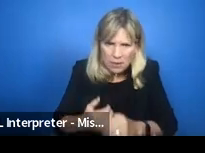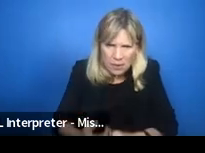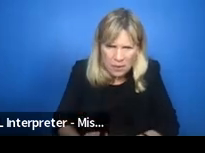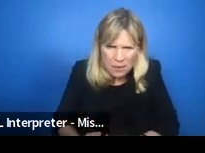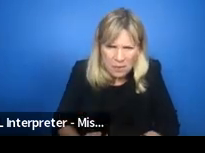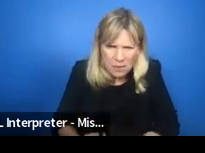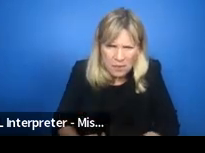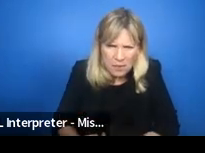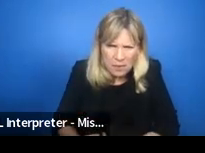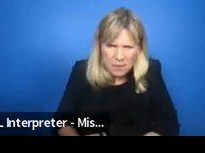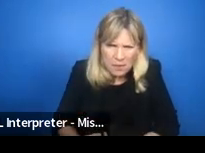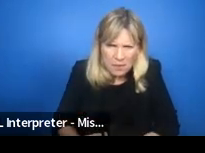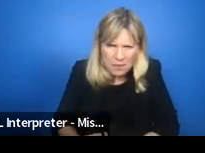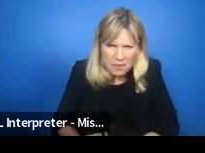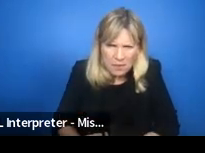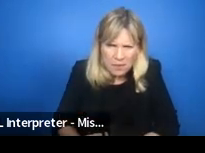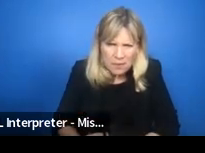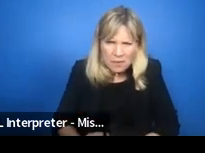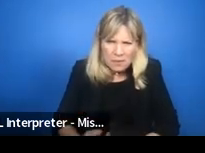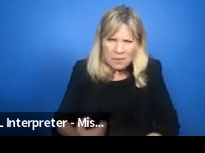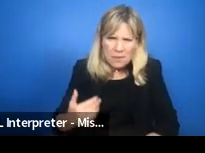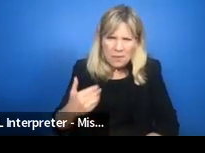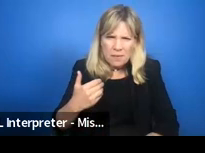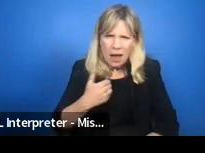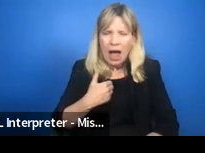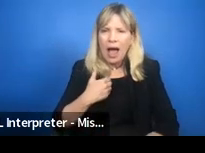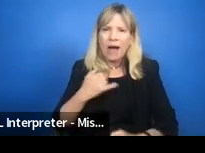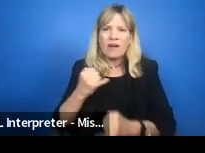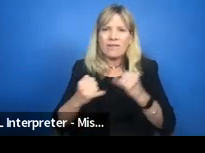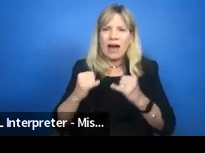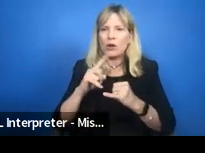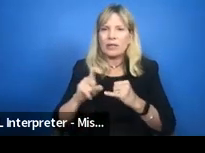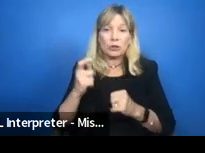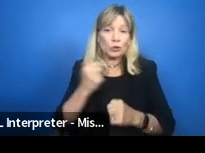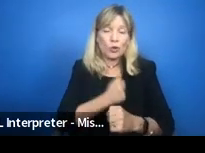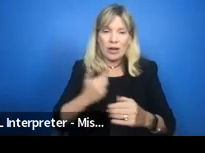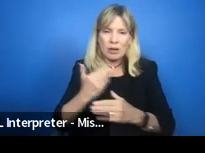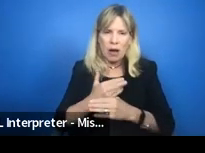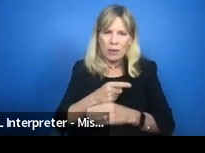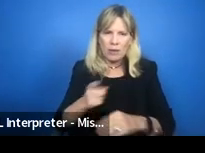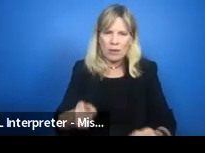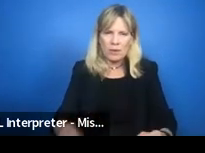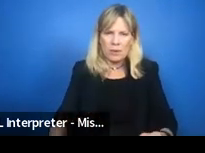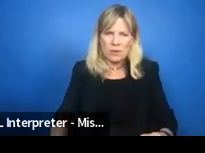I have a, final question, I guess. Sorry to bother you guys. I